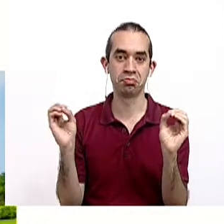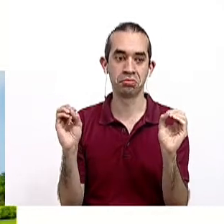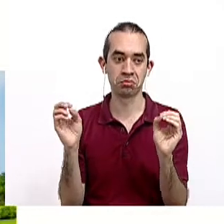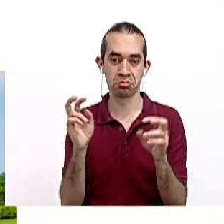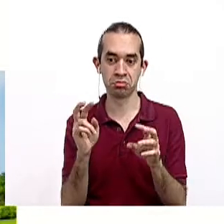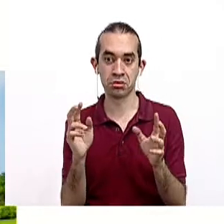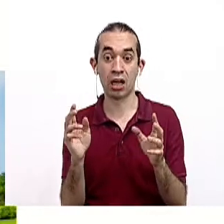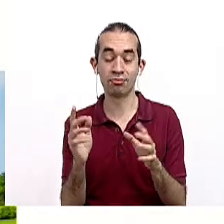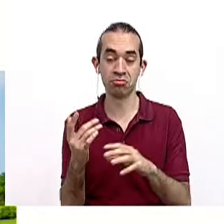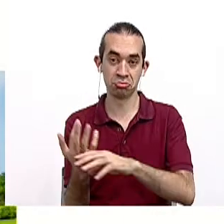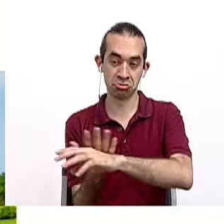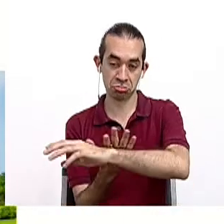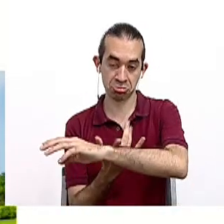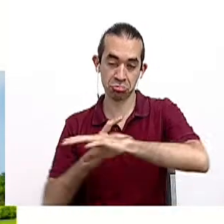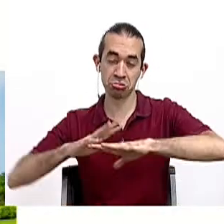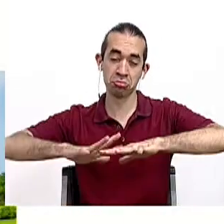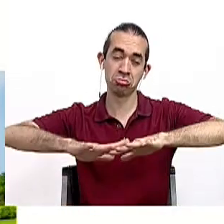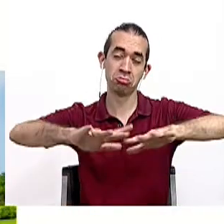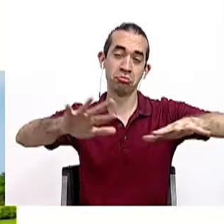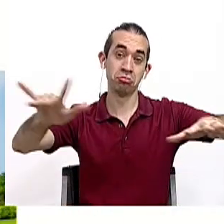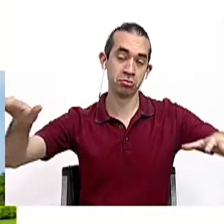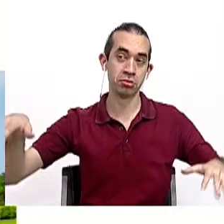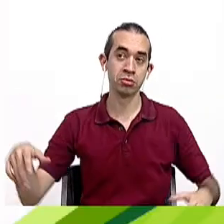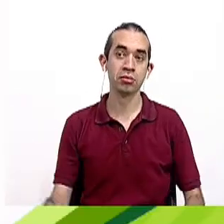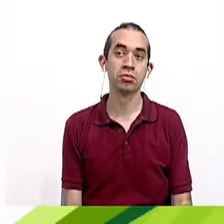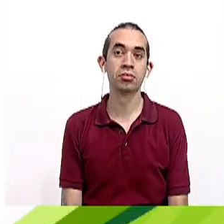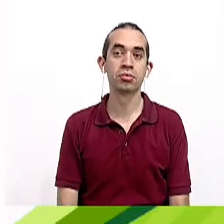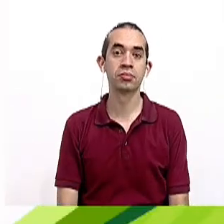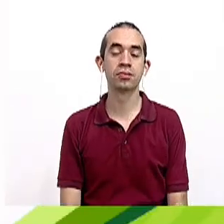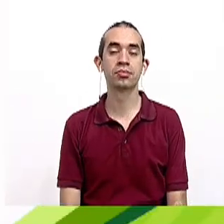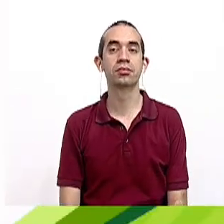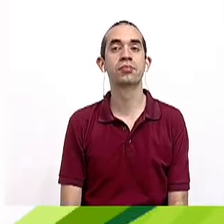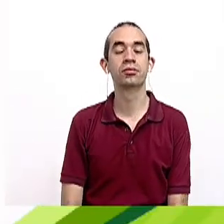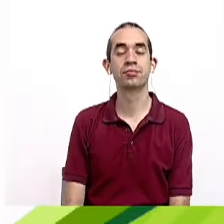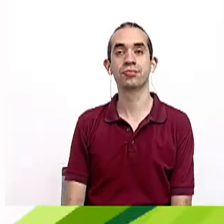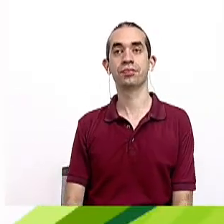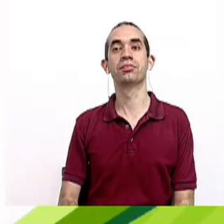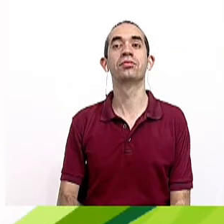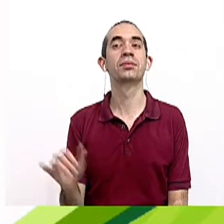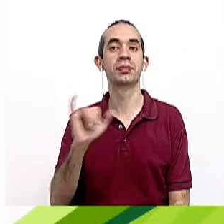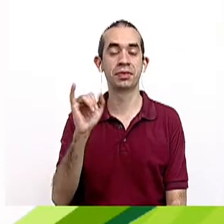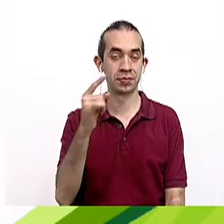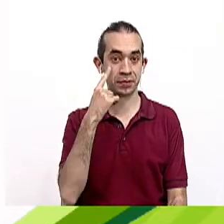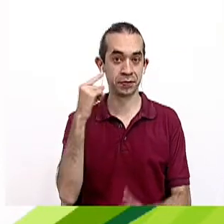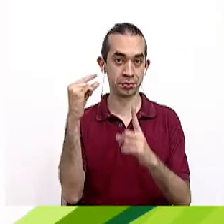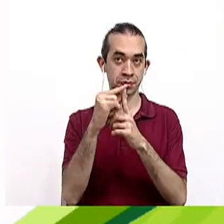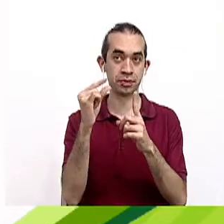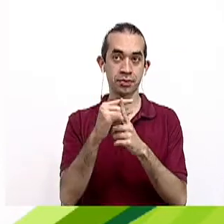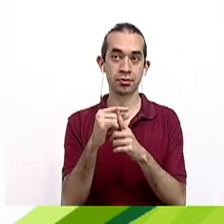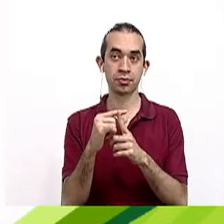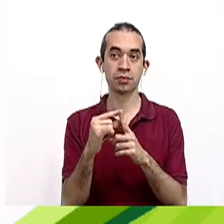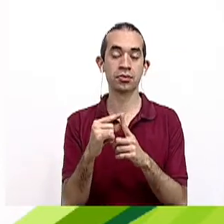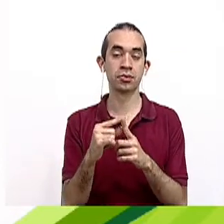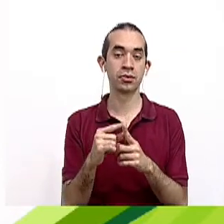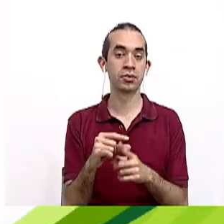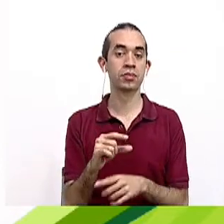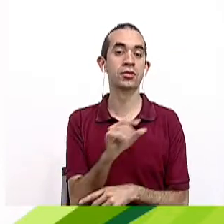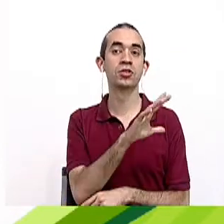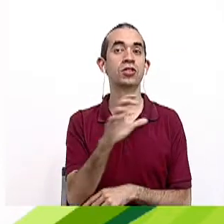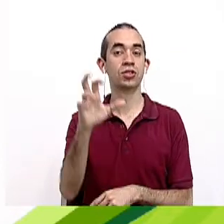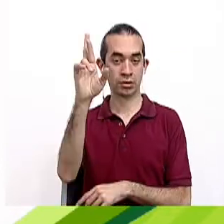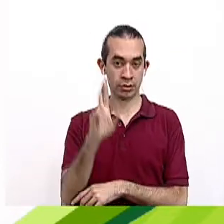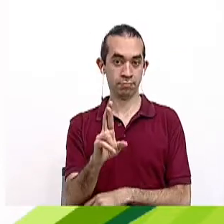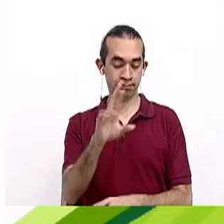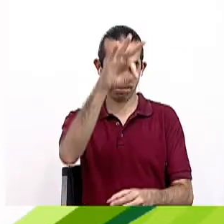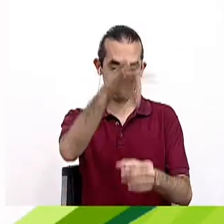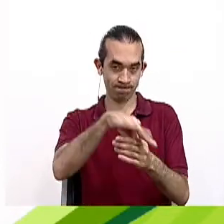grass, okay? That is an open field. The next word that I have for you is what is a typical product that is